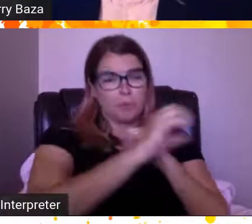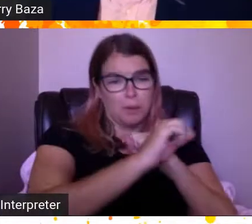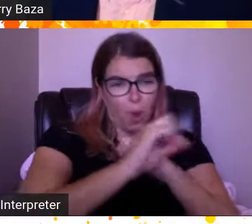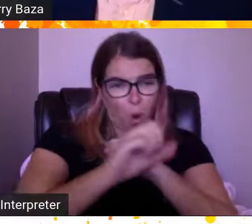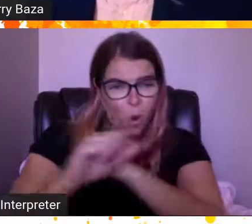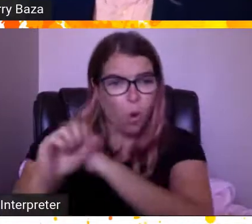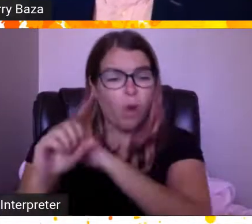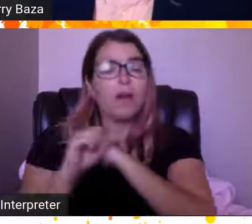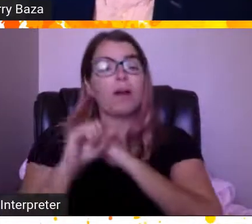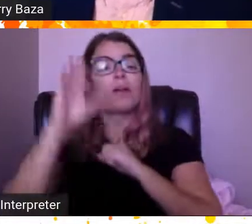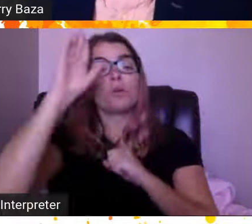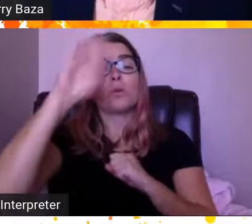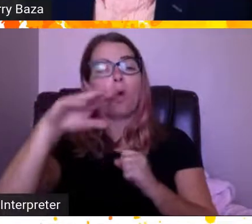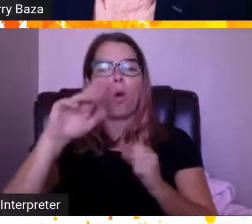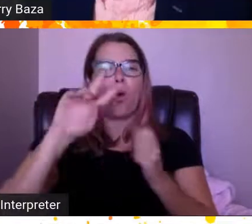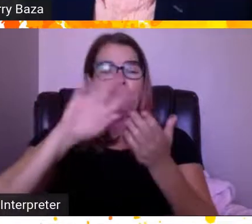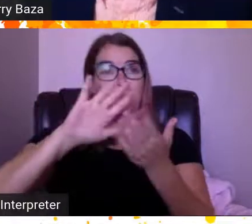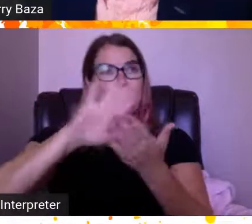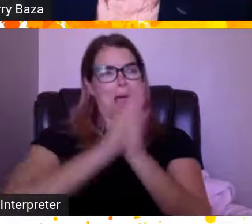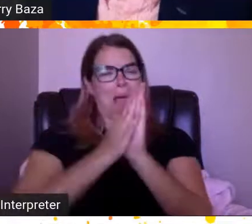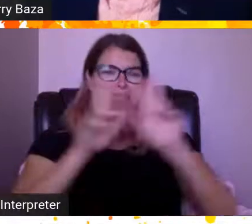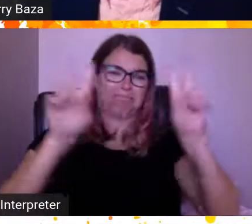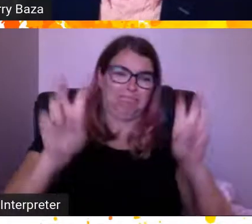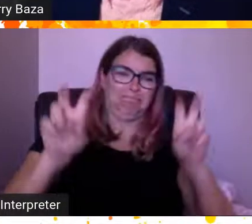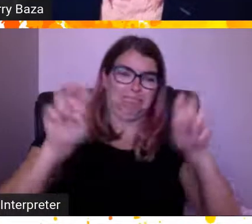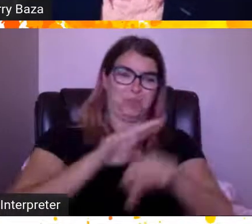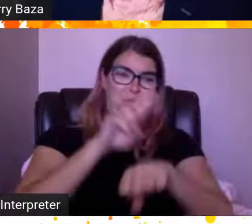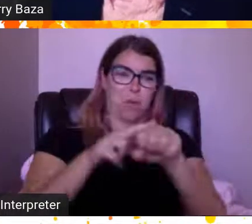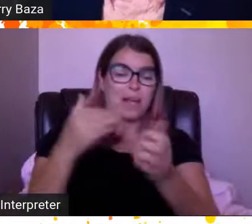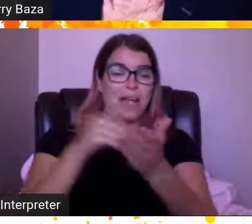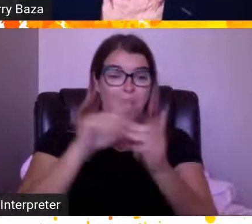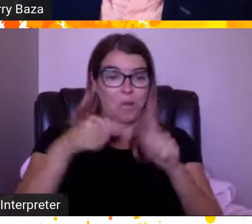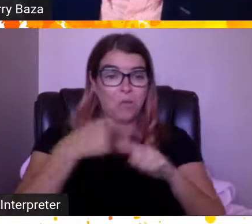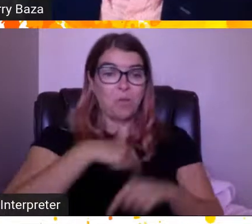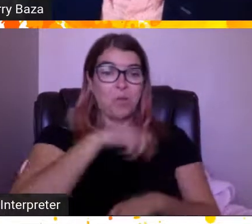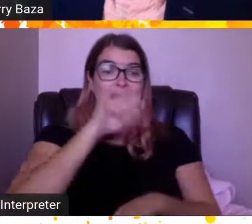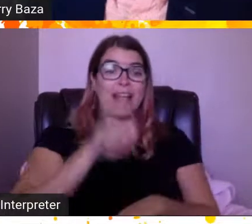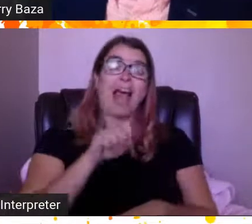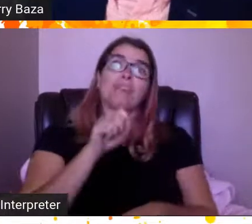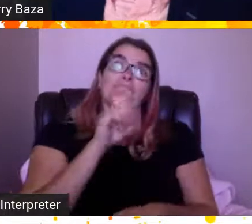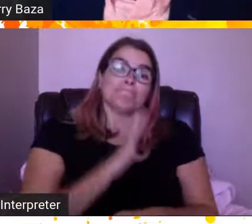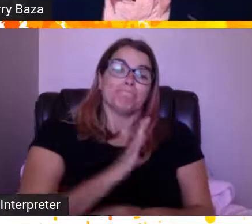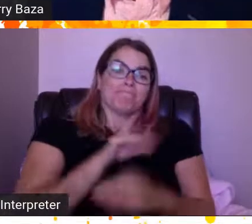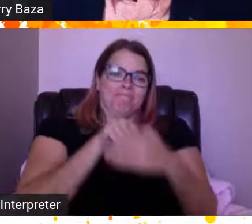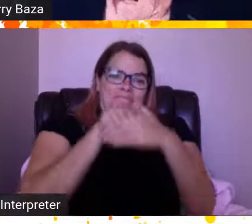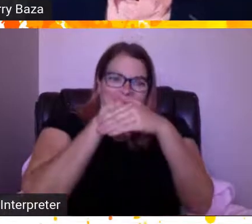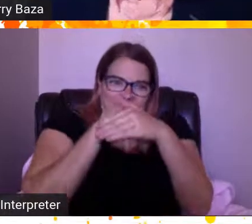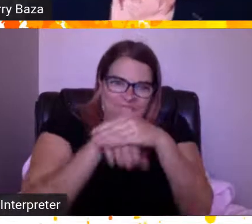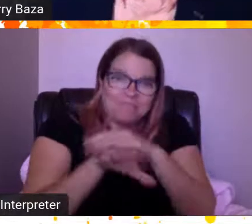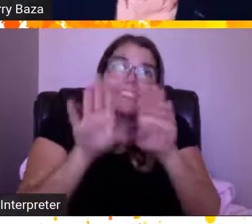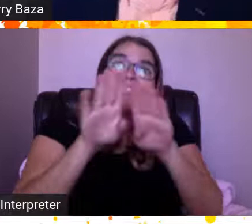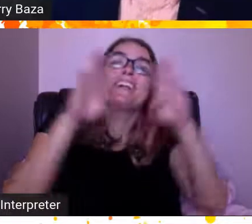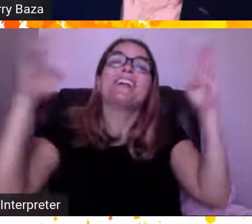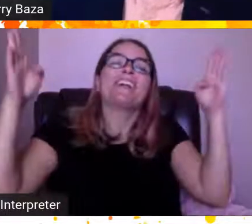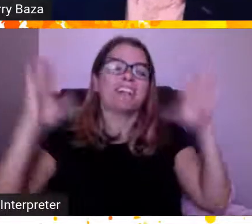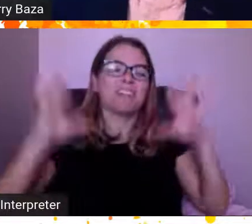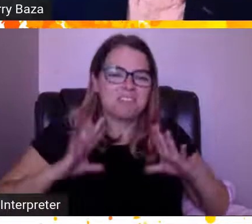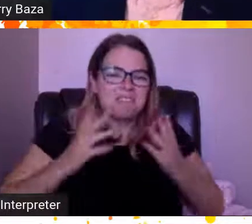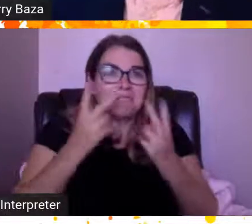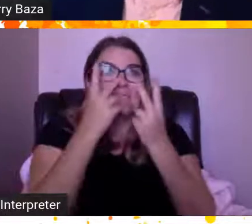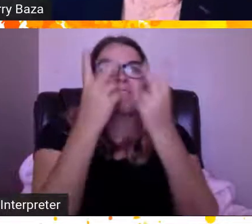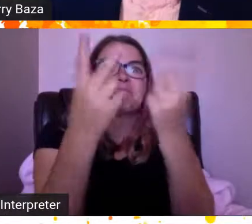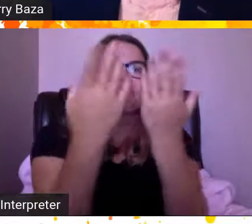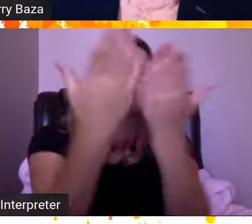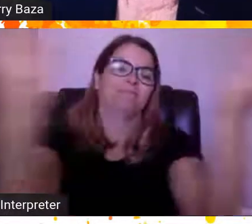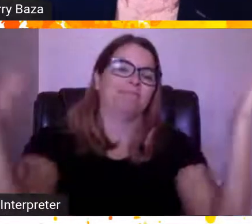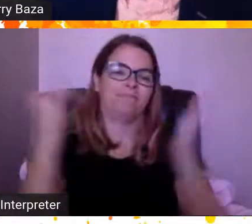some kind of normalcy when we can actually walk through those great doors and be in the presence of the works. There's nothing